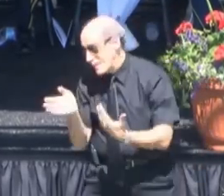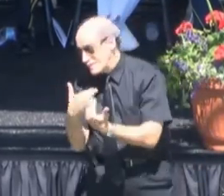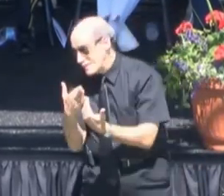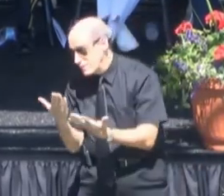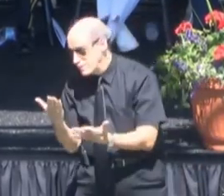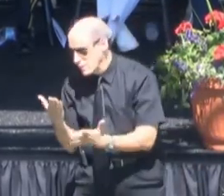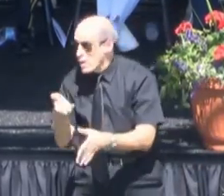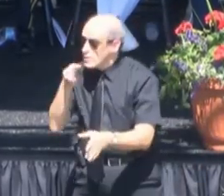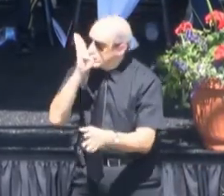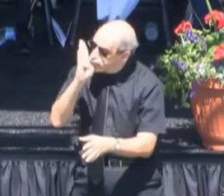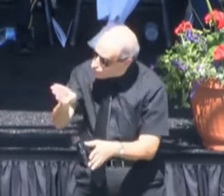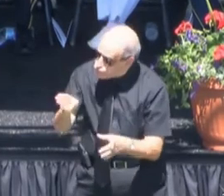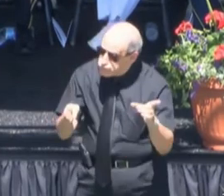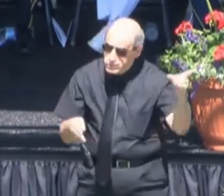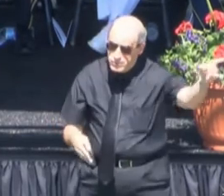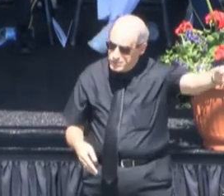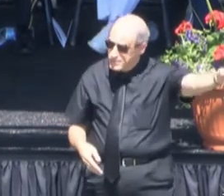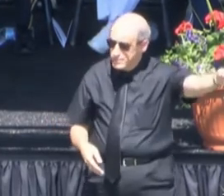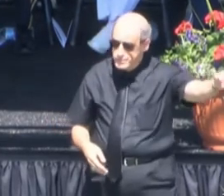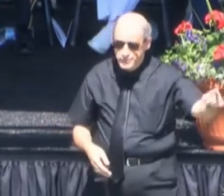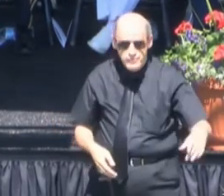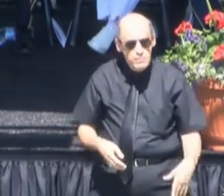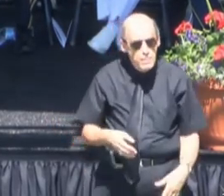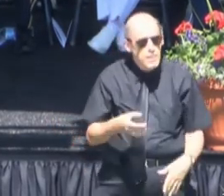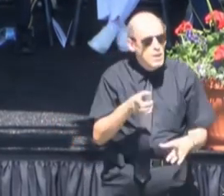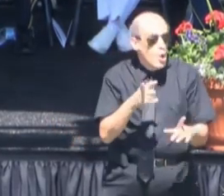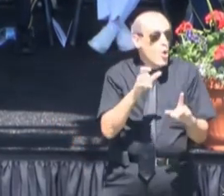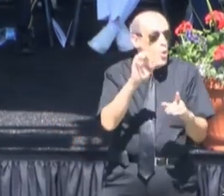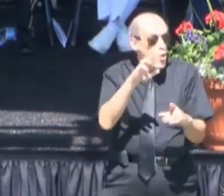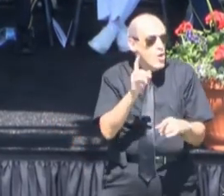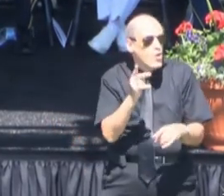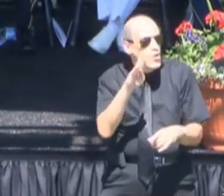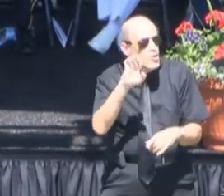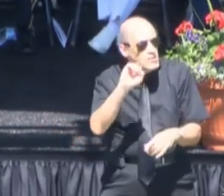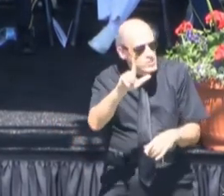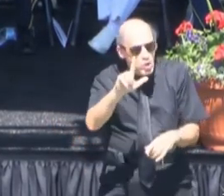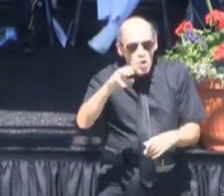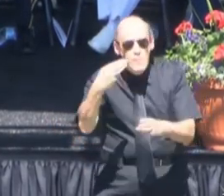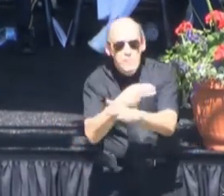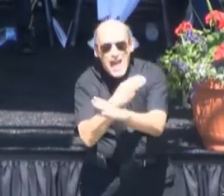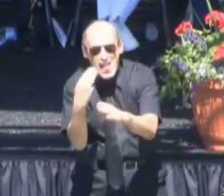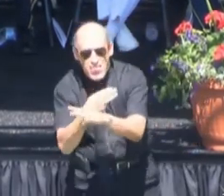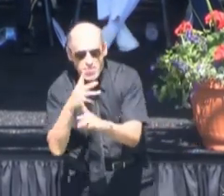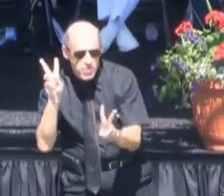easy, straightforward." Or crystal math, as he would say.